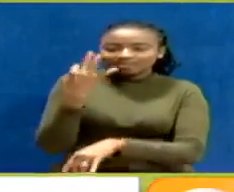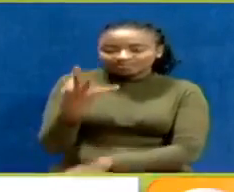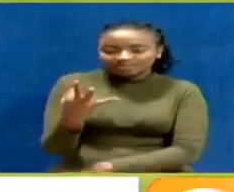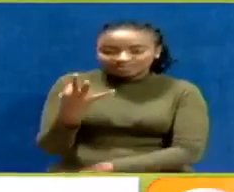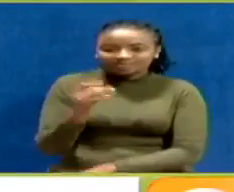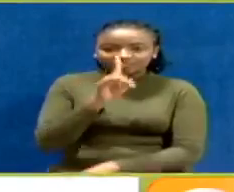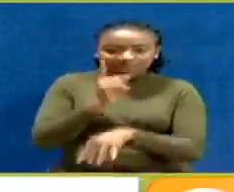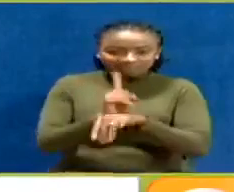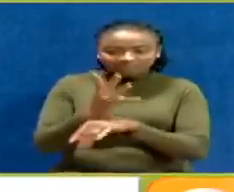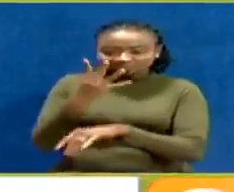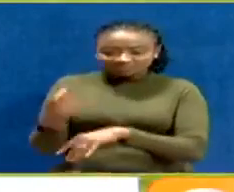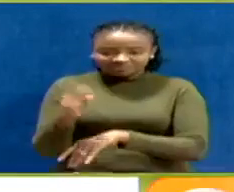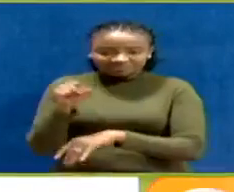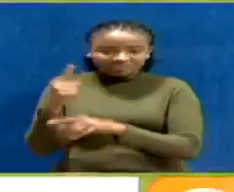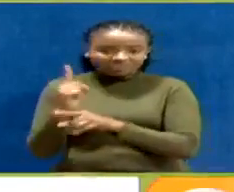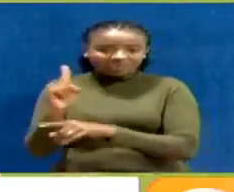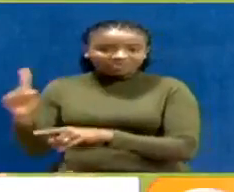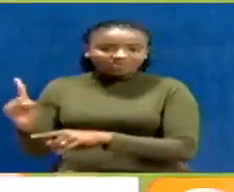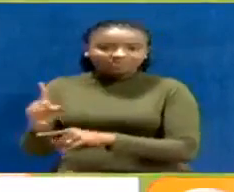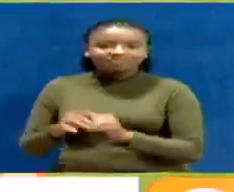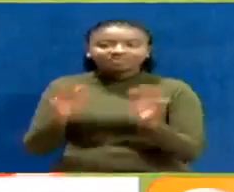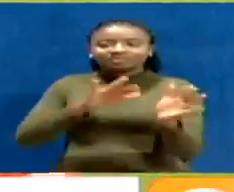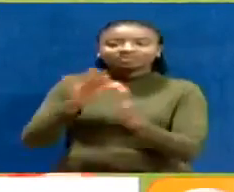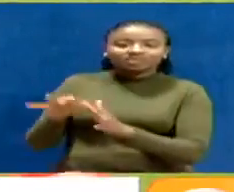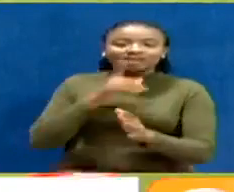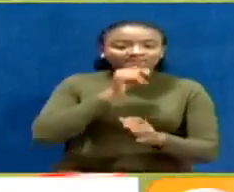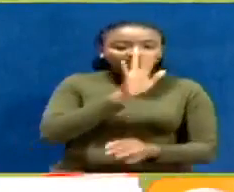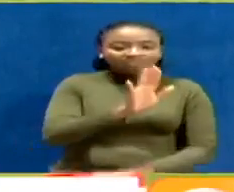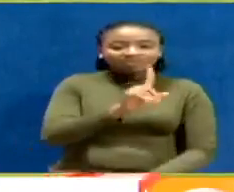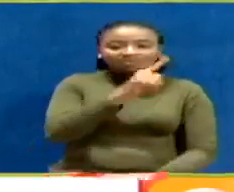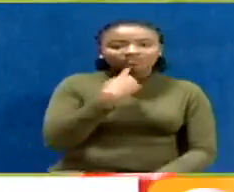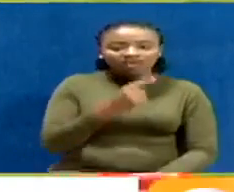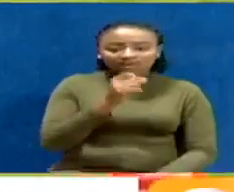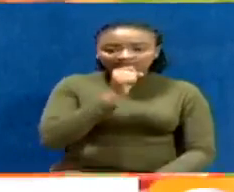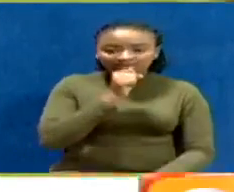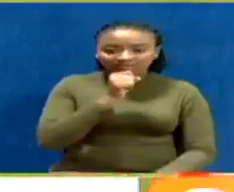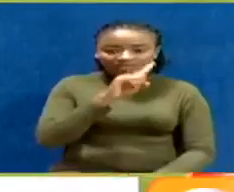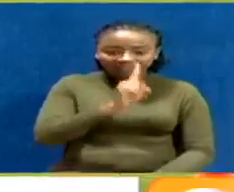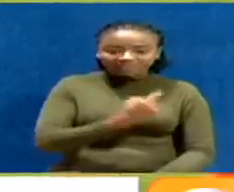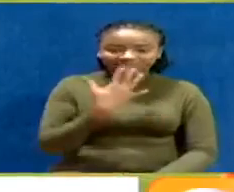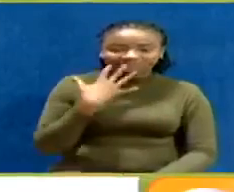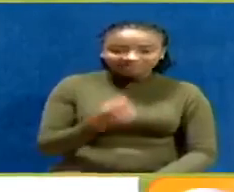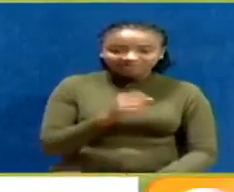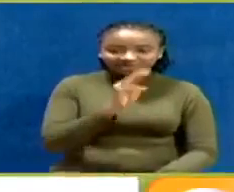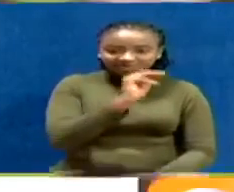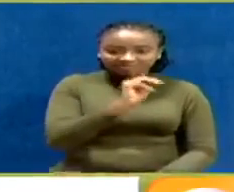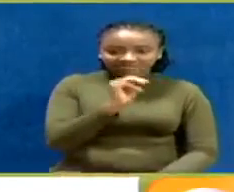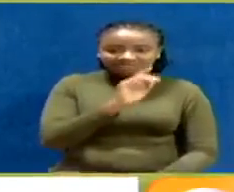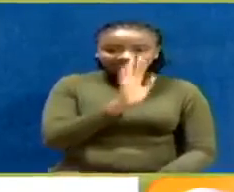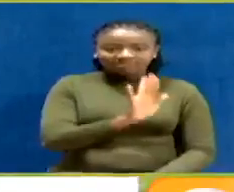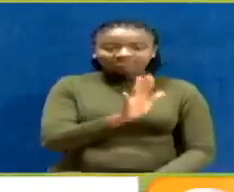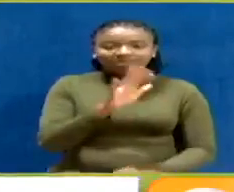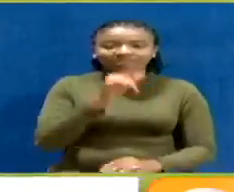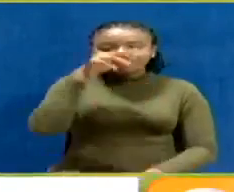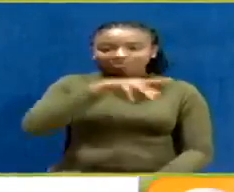45.11 seconds. It was a sprint finish in the men's 1500 meters with Rongai-based Vincent Keter coming from behind to